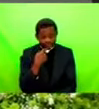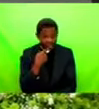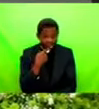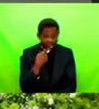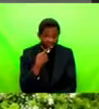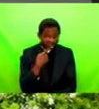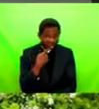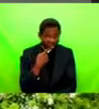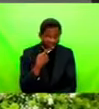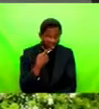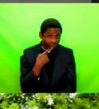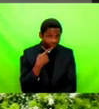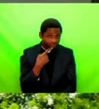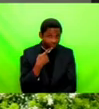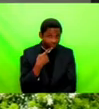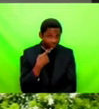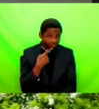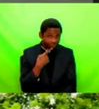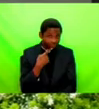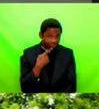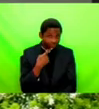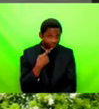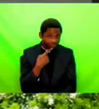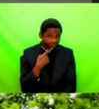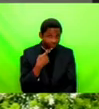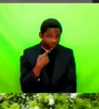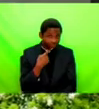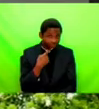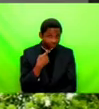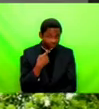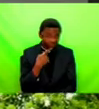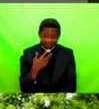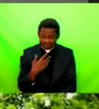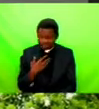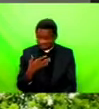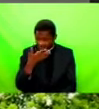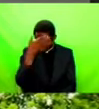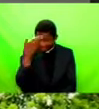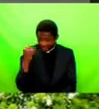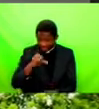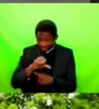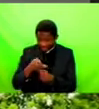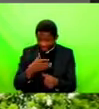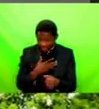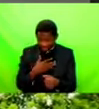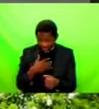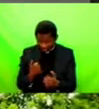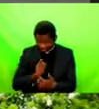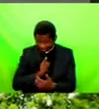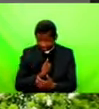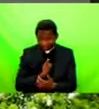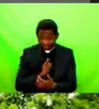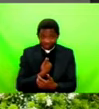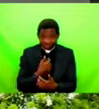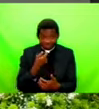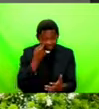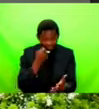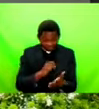almost caused a blunder. I forgot about my own secretary. Osofu Jane Makun